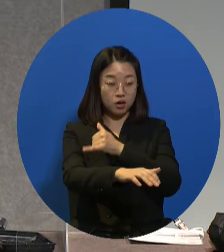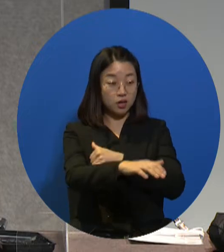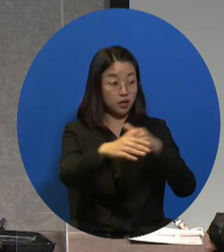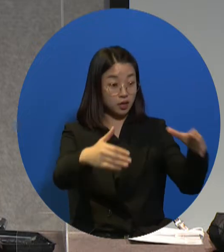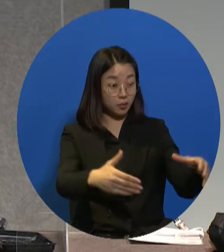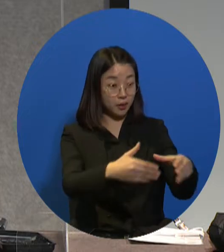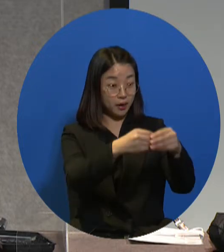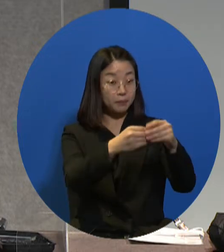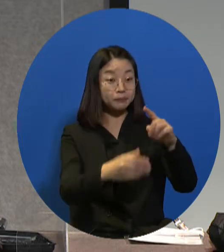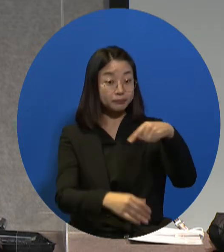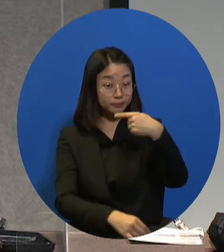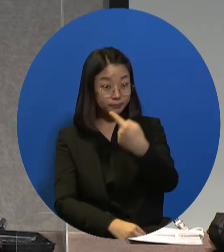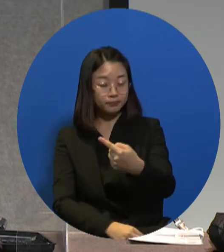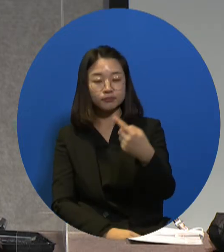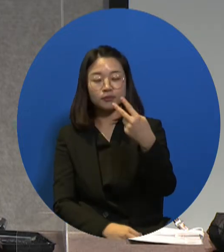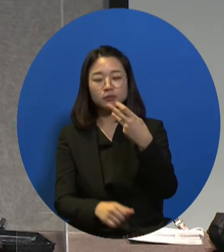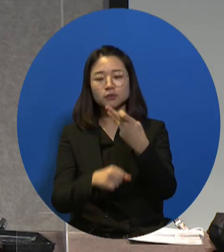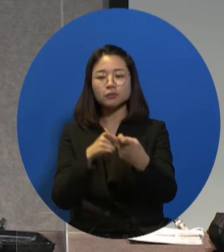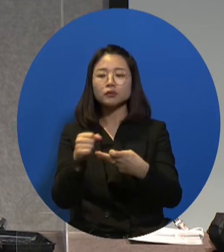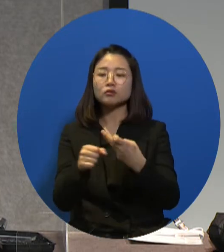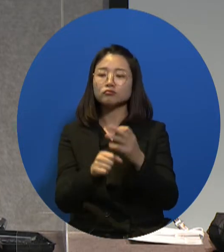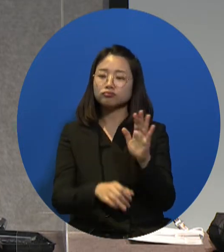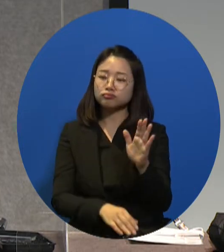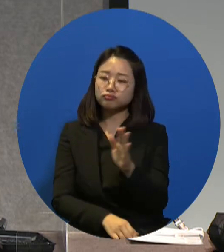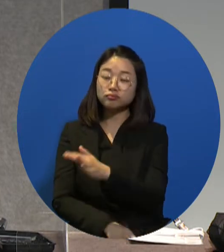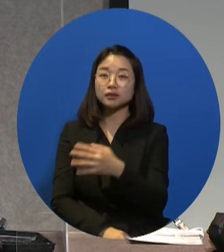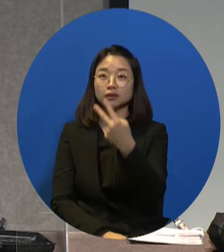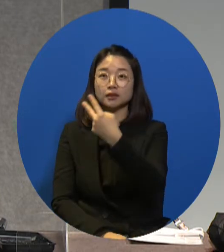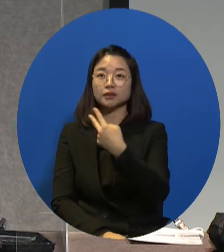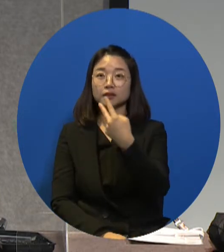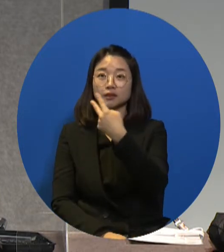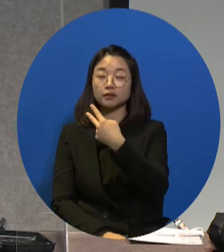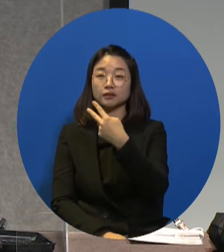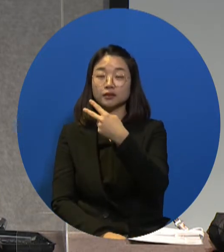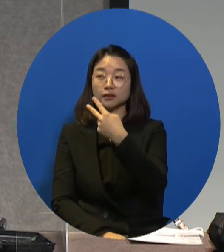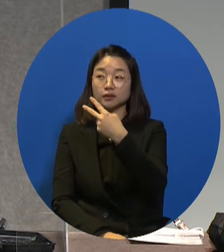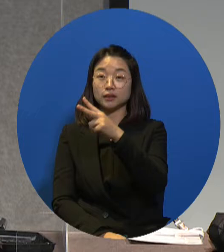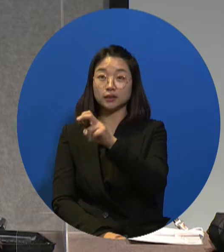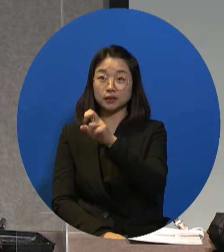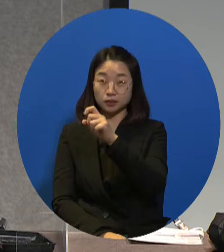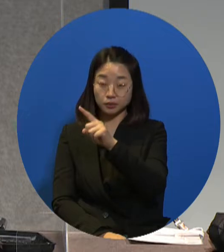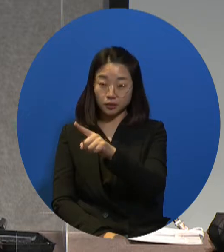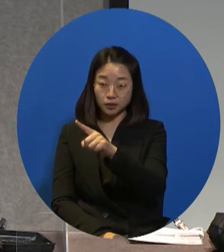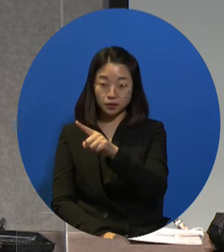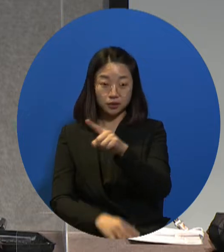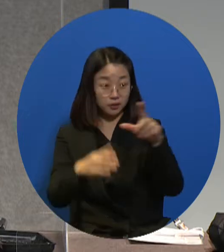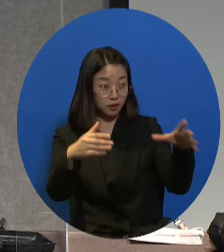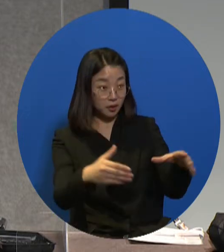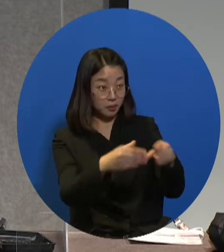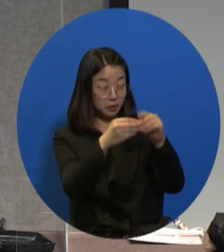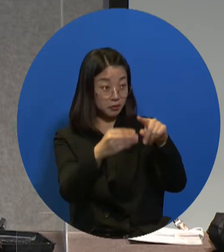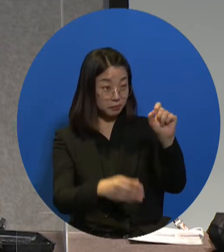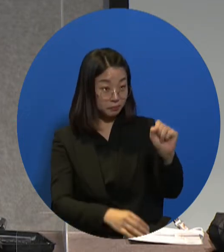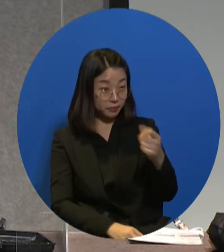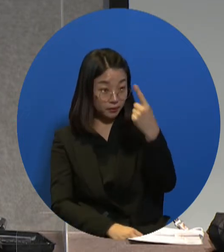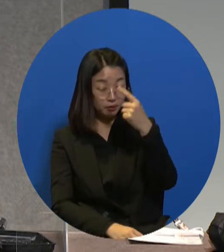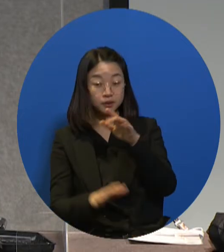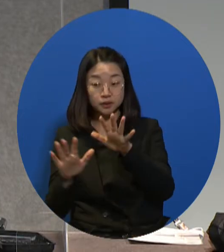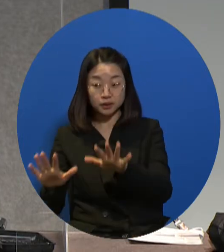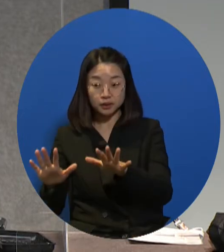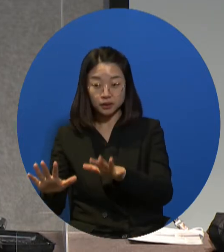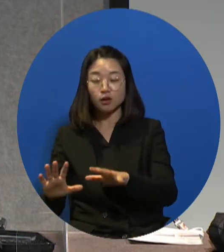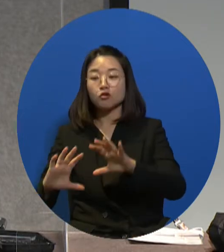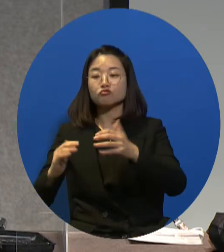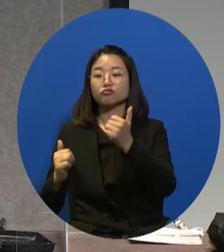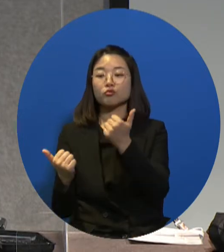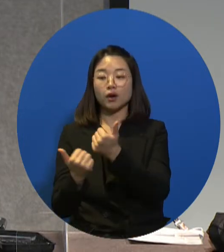Korea ratified the Convention on the Rights of Persons with Disability, and after 13 years, Korea